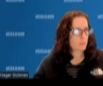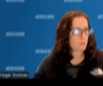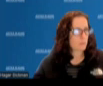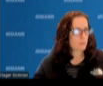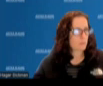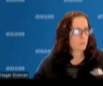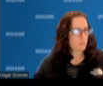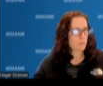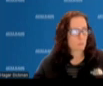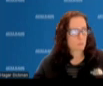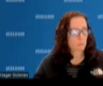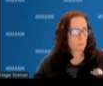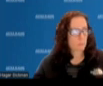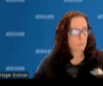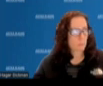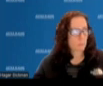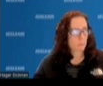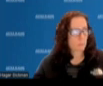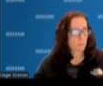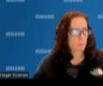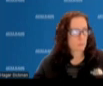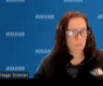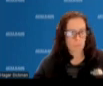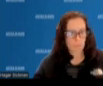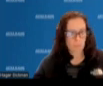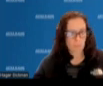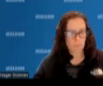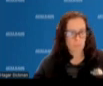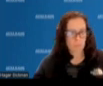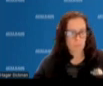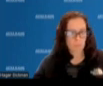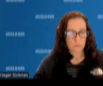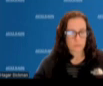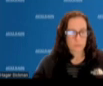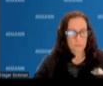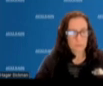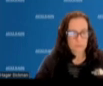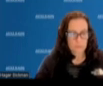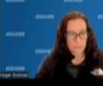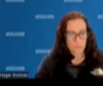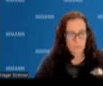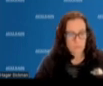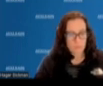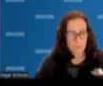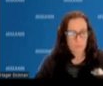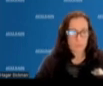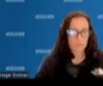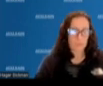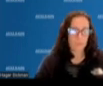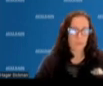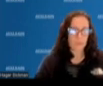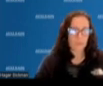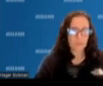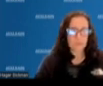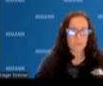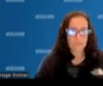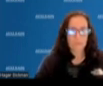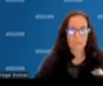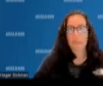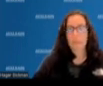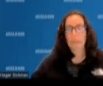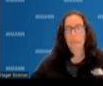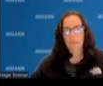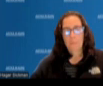see the Trump administration take action to roll them back as well. We could see them doing